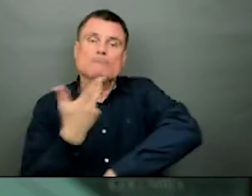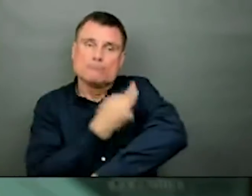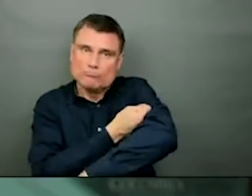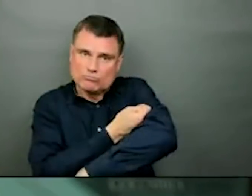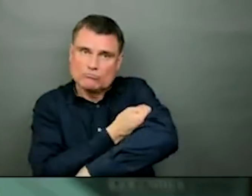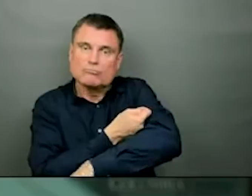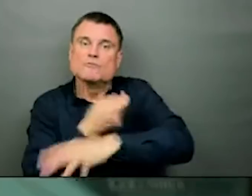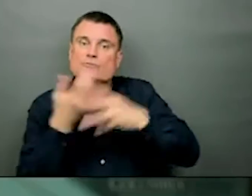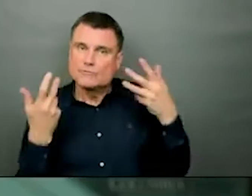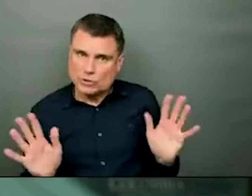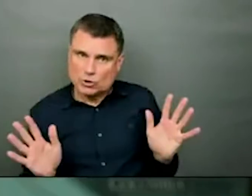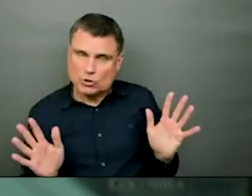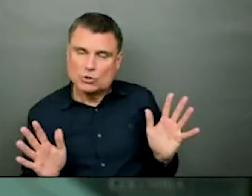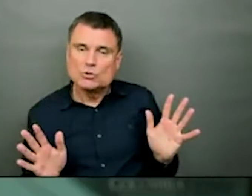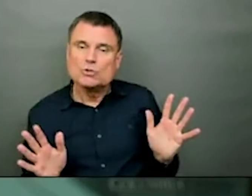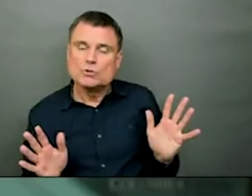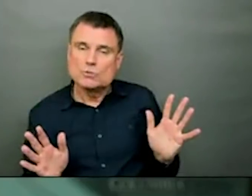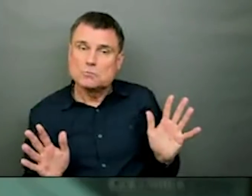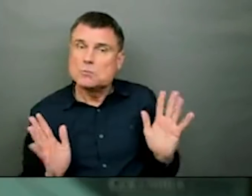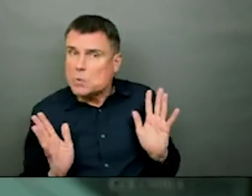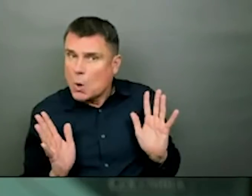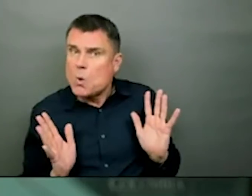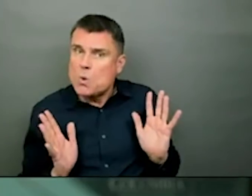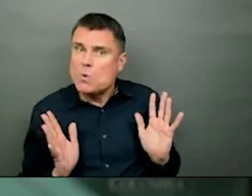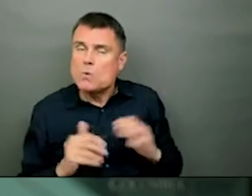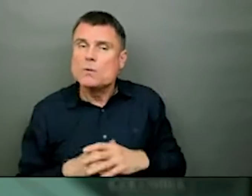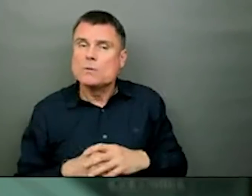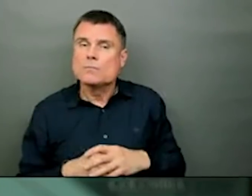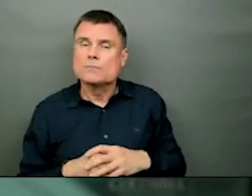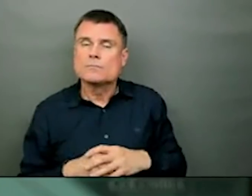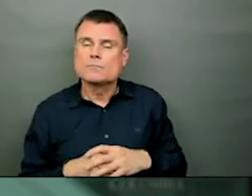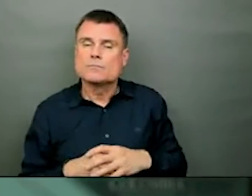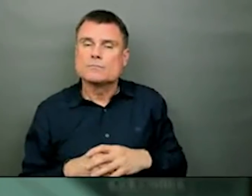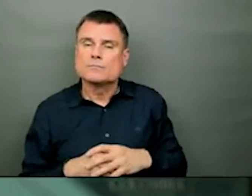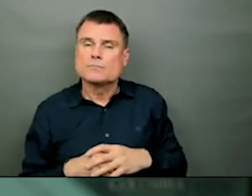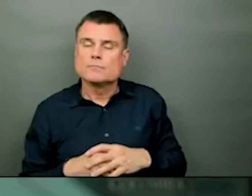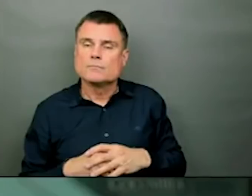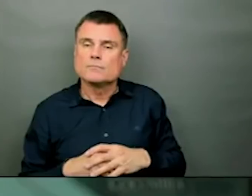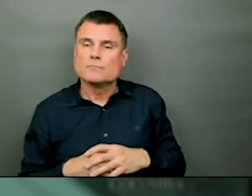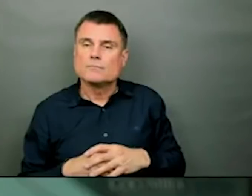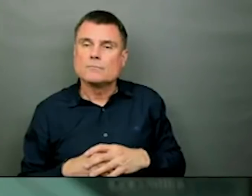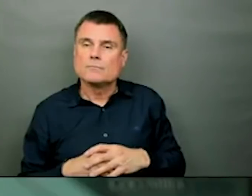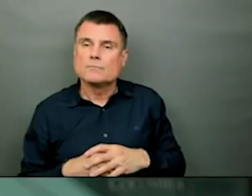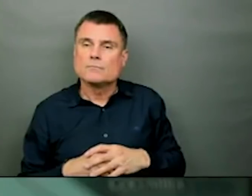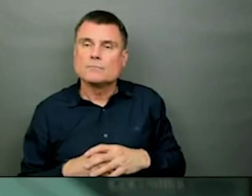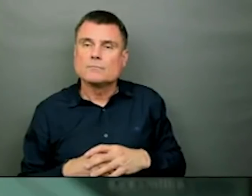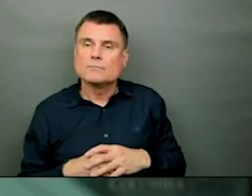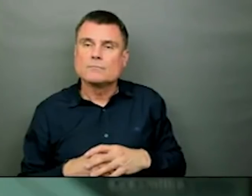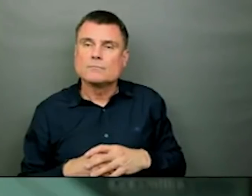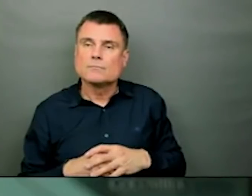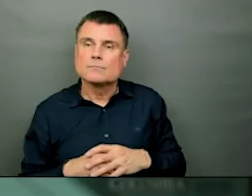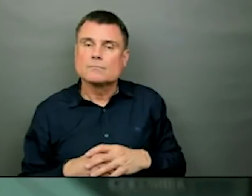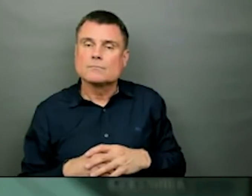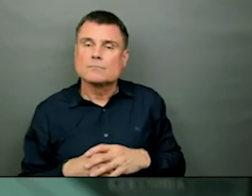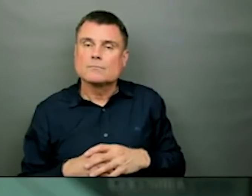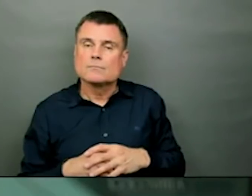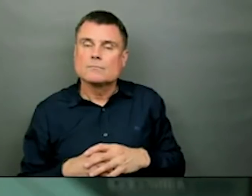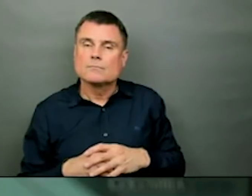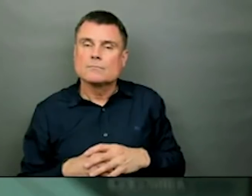was 59 on December 15th, 49 on January 15th, to I